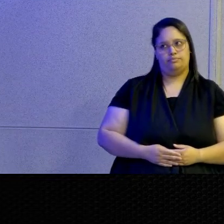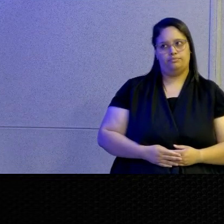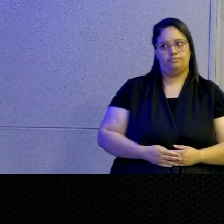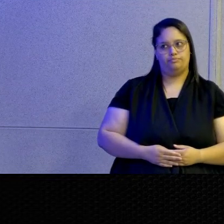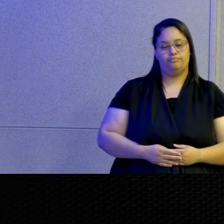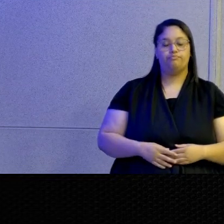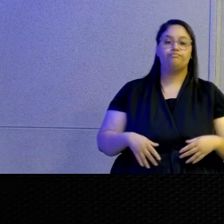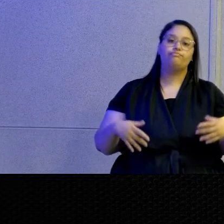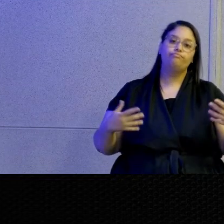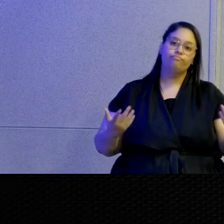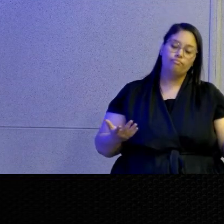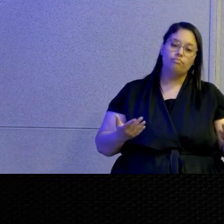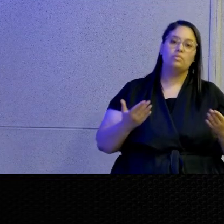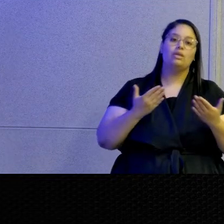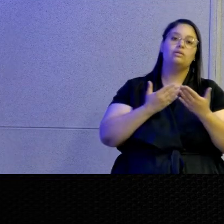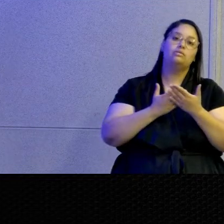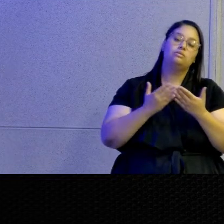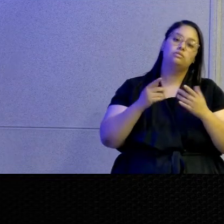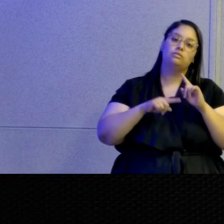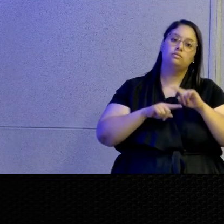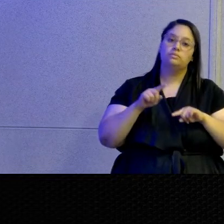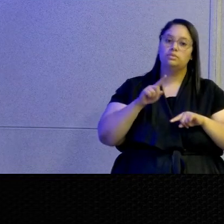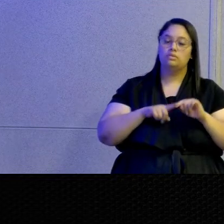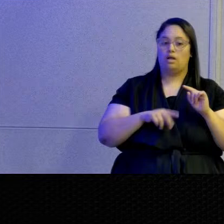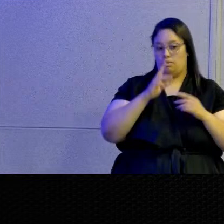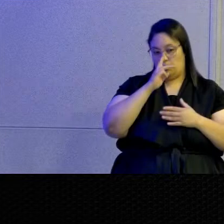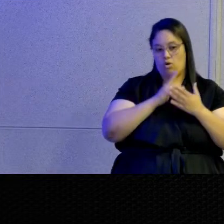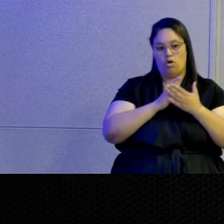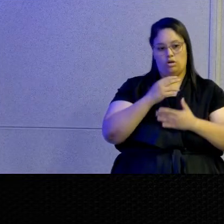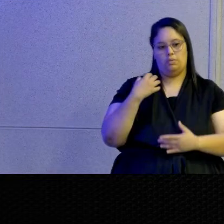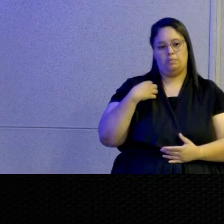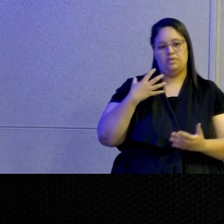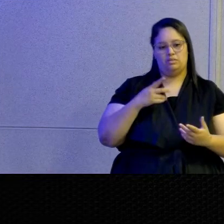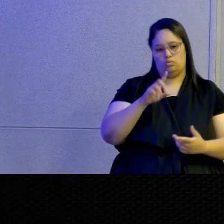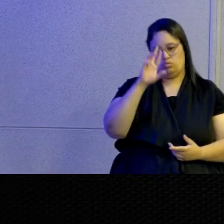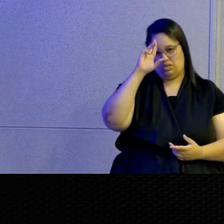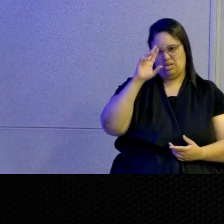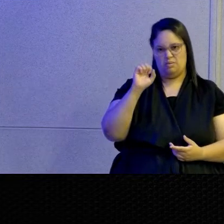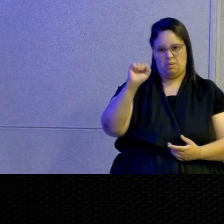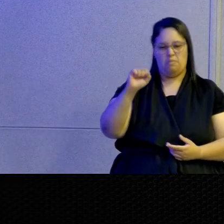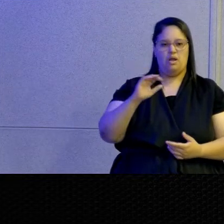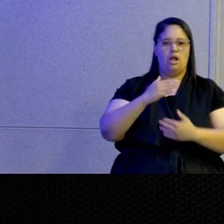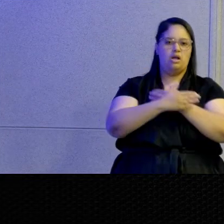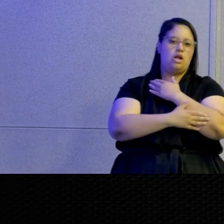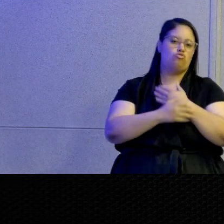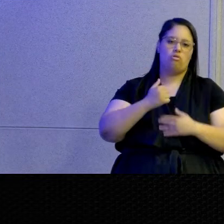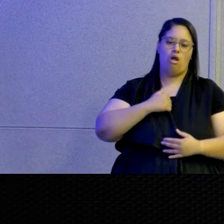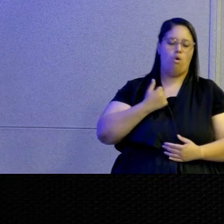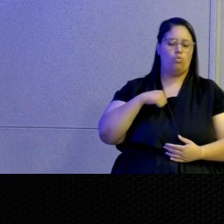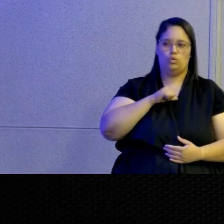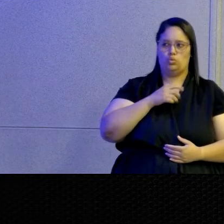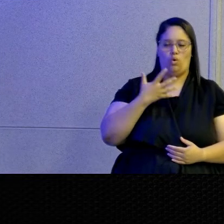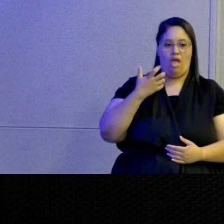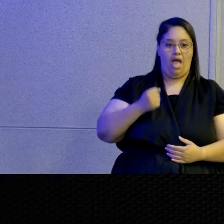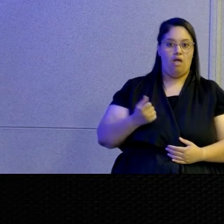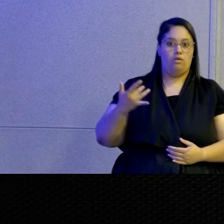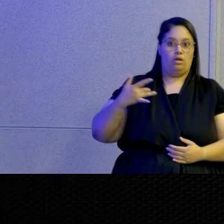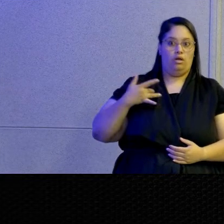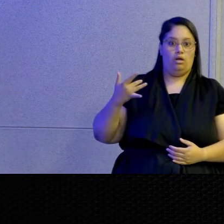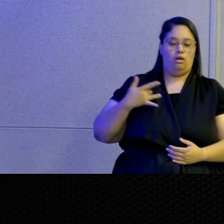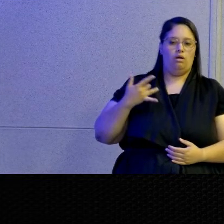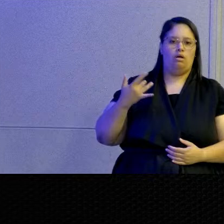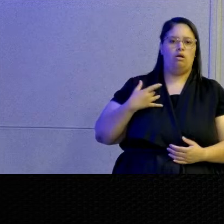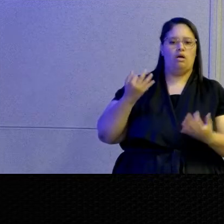And of course, sometimes, Honorable Minister, you will remember our country, we don't have state-of-the-art facilities,